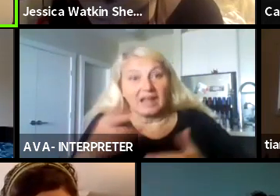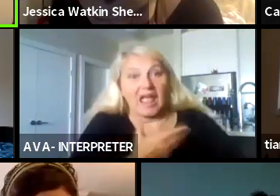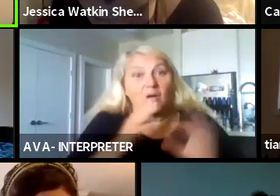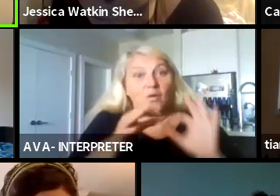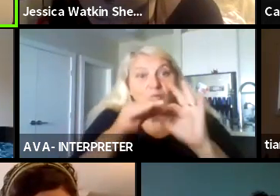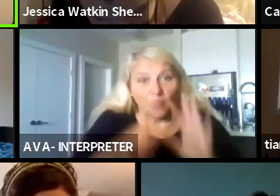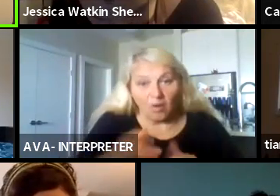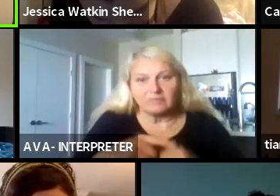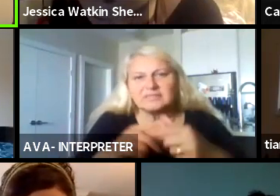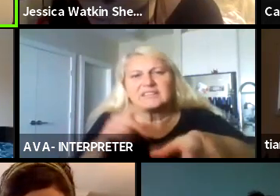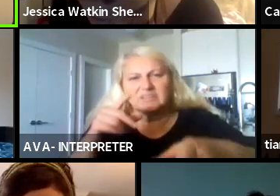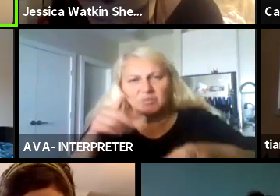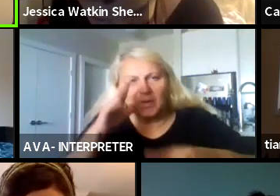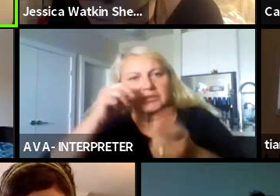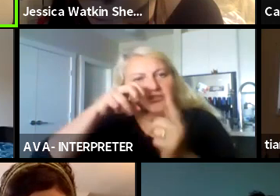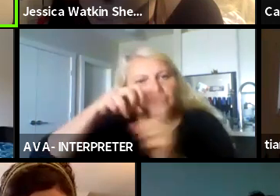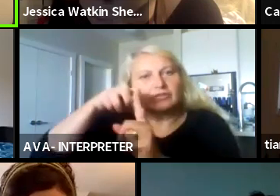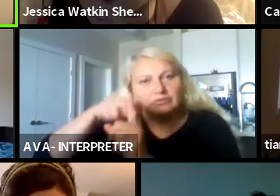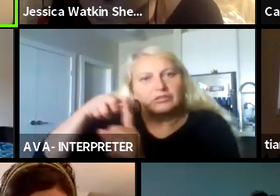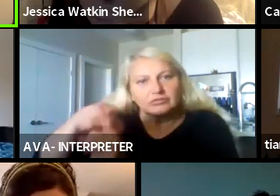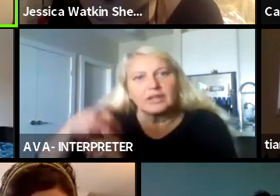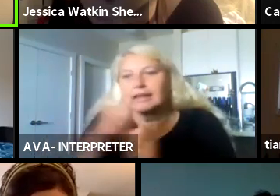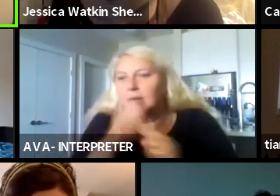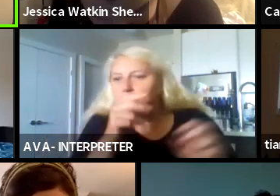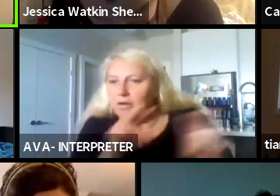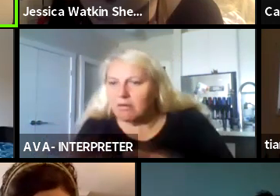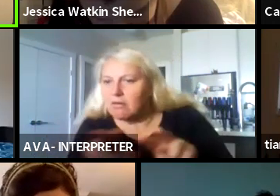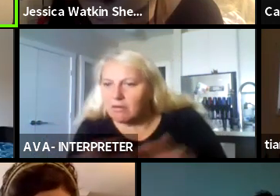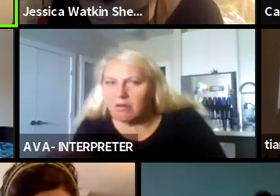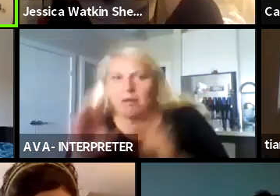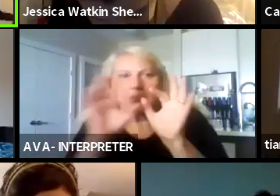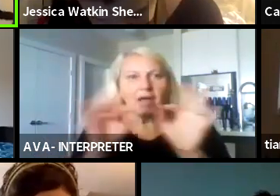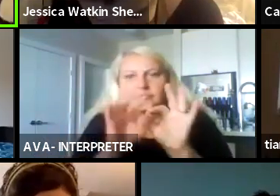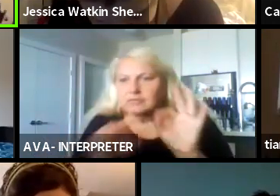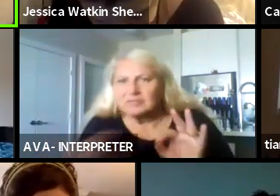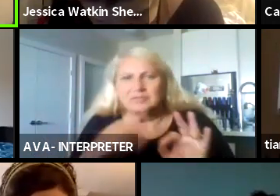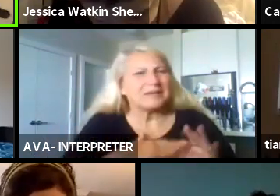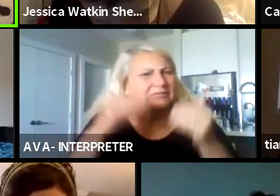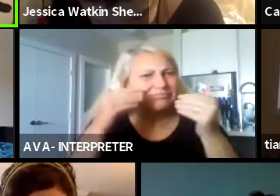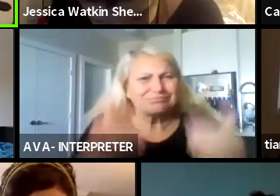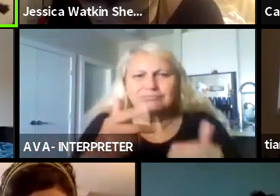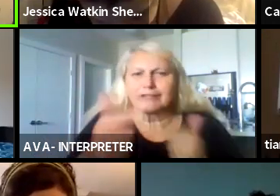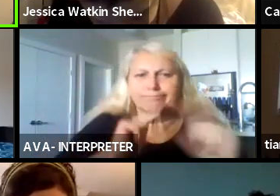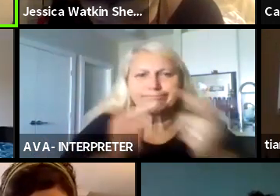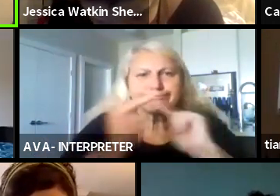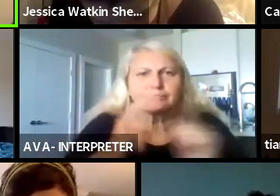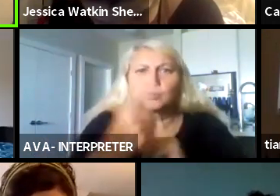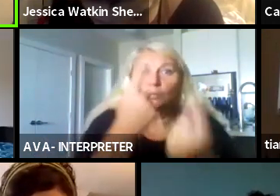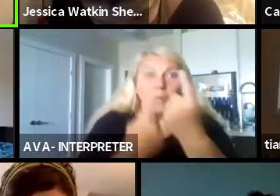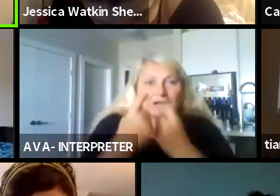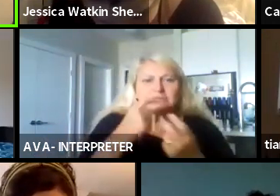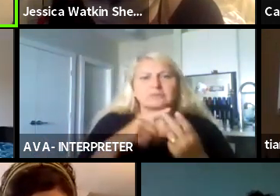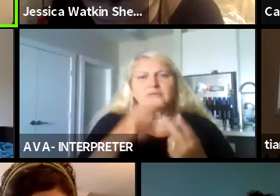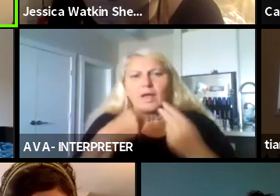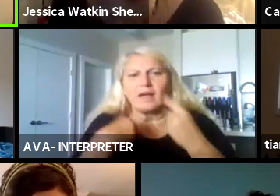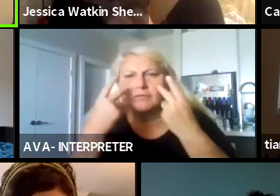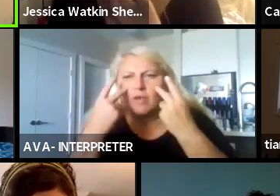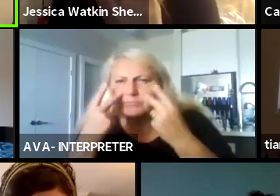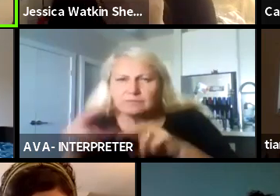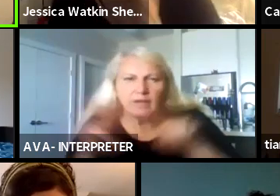and Rue, will be checking these accounts throughout the session. So please ask questions, give observations. We really look forward to hearing from